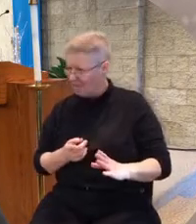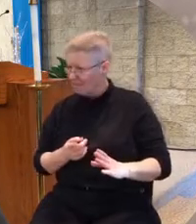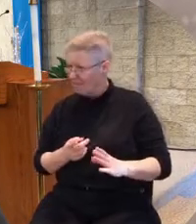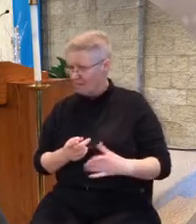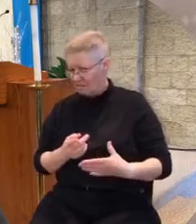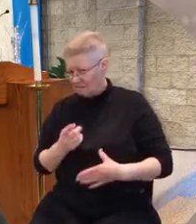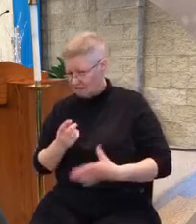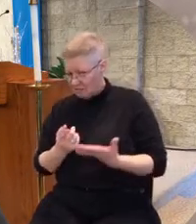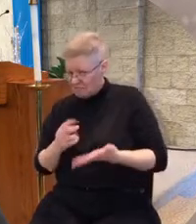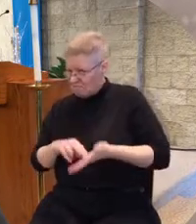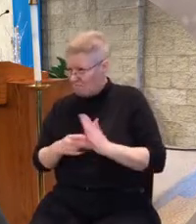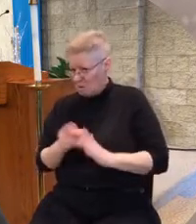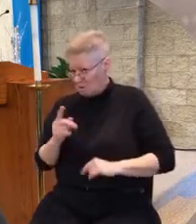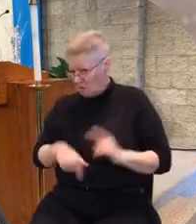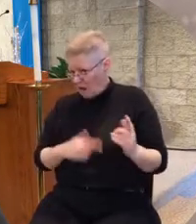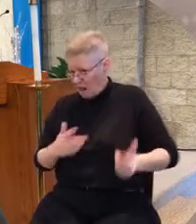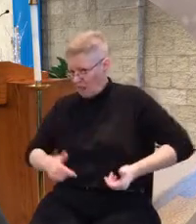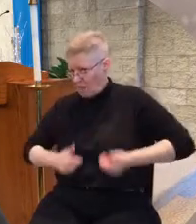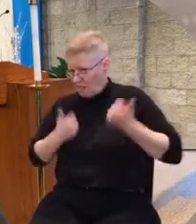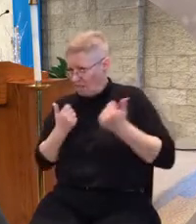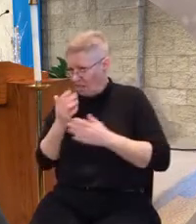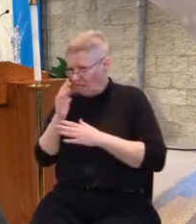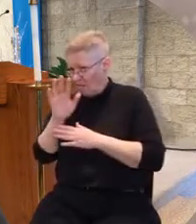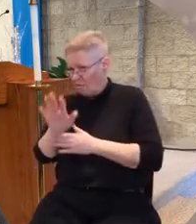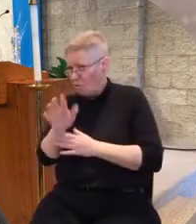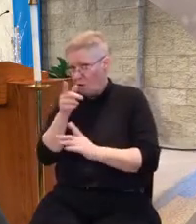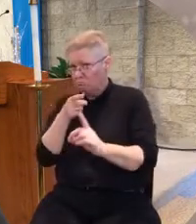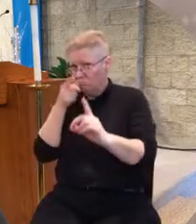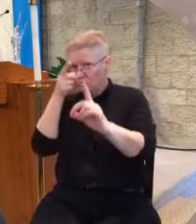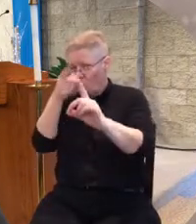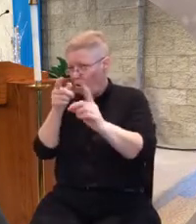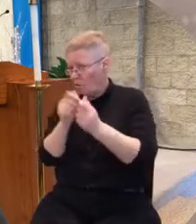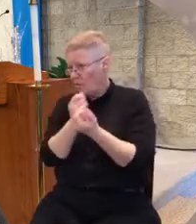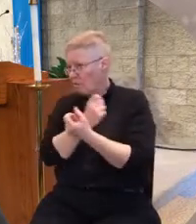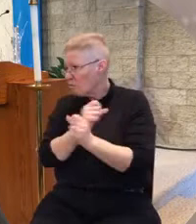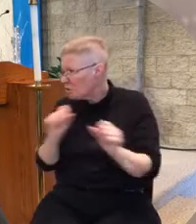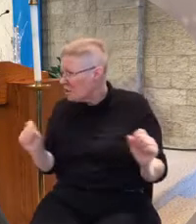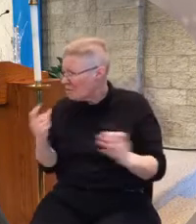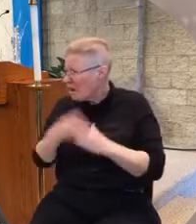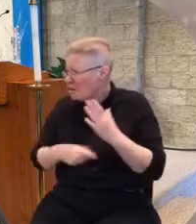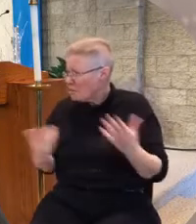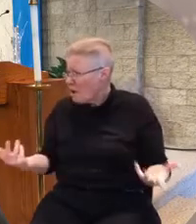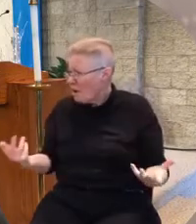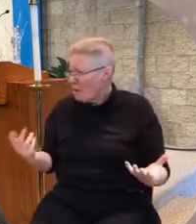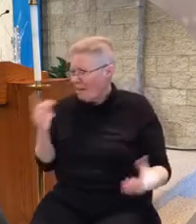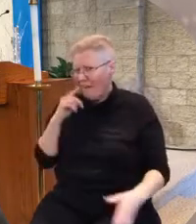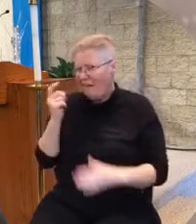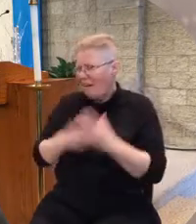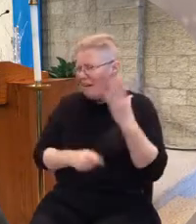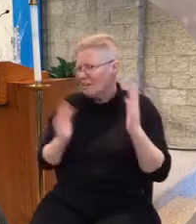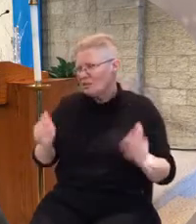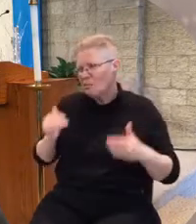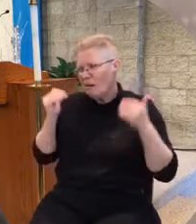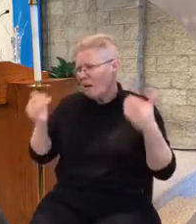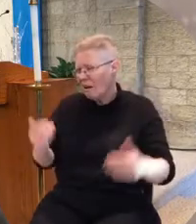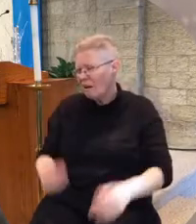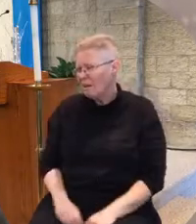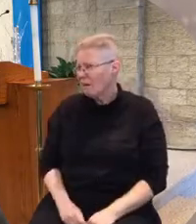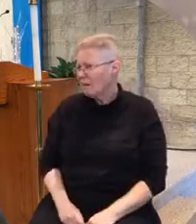freedom? What is it costing you? I think the cost is too high. Can I get an